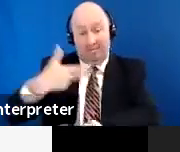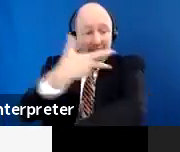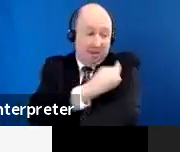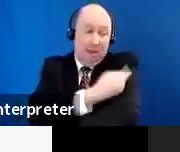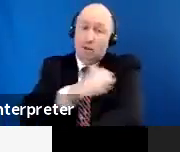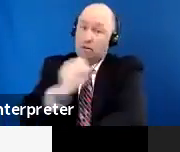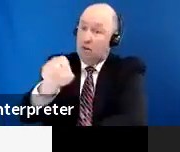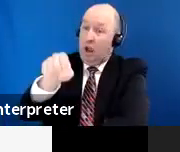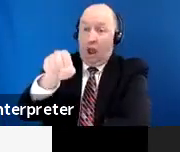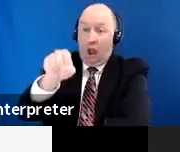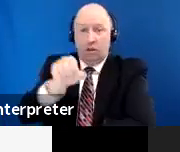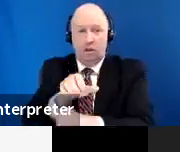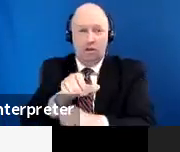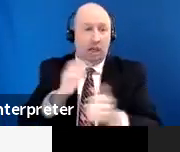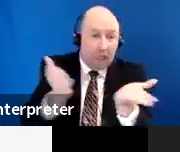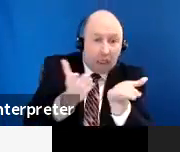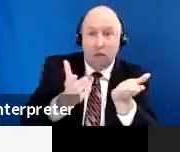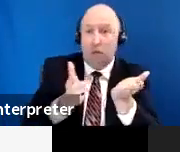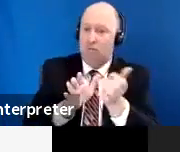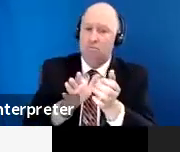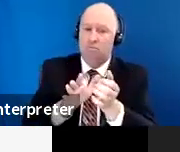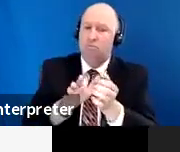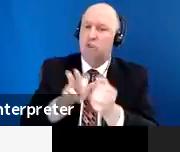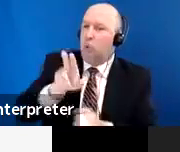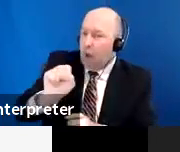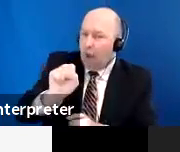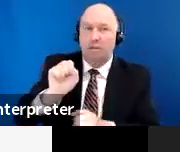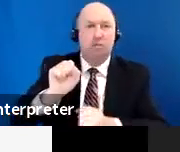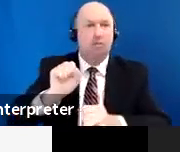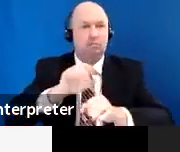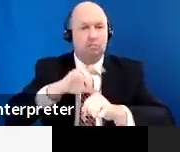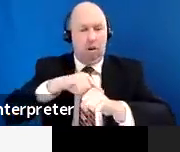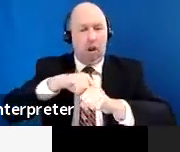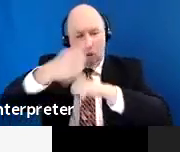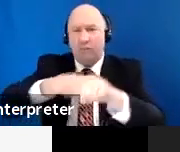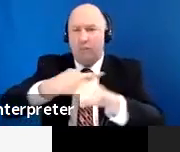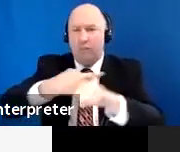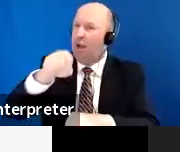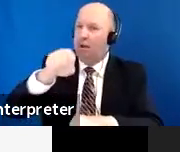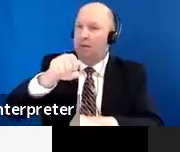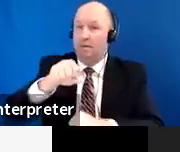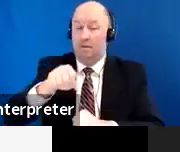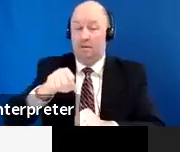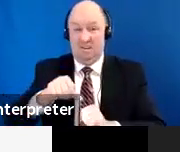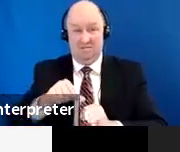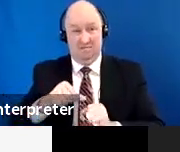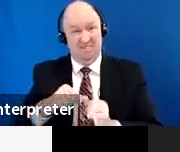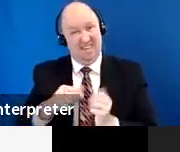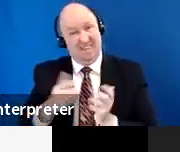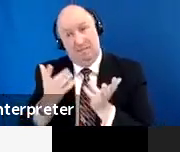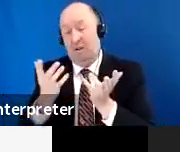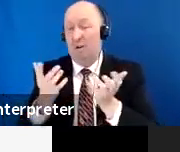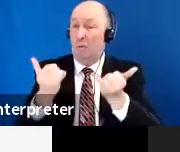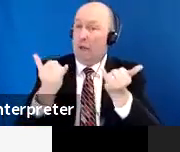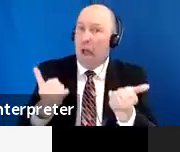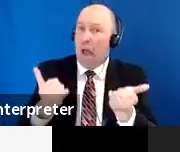into the state, and in the country, and actually worldwide. But we do not have the option right now or the ability to let down our guard. So